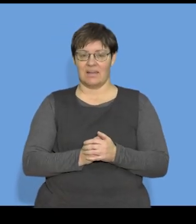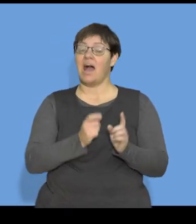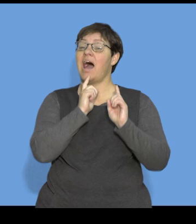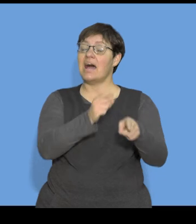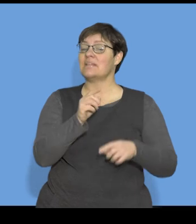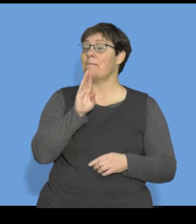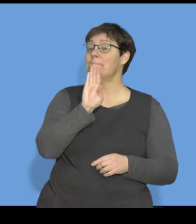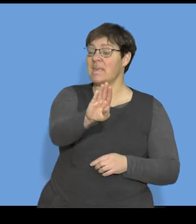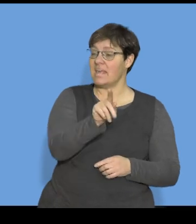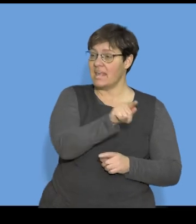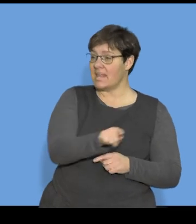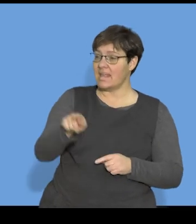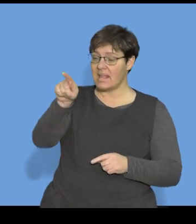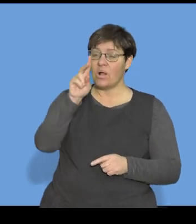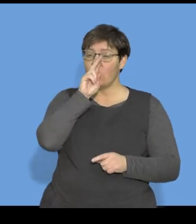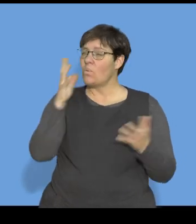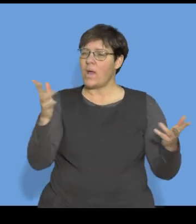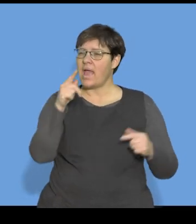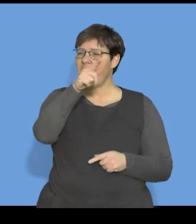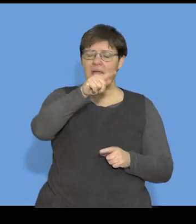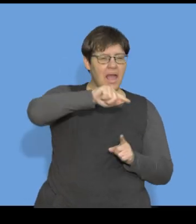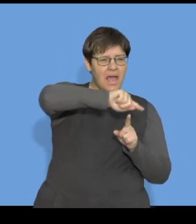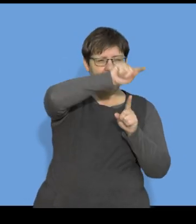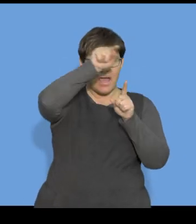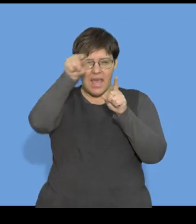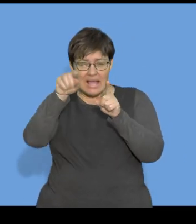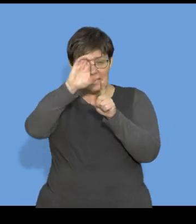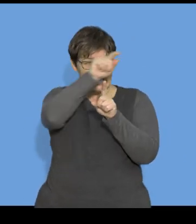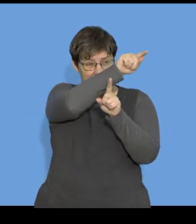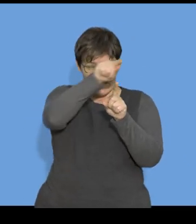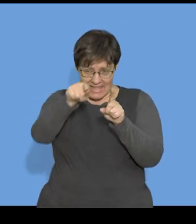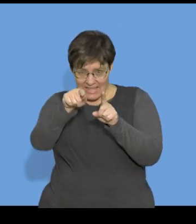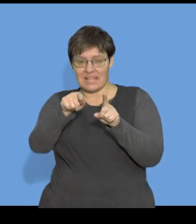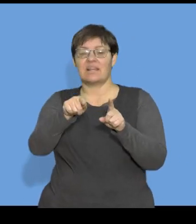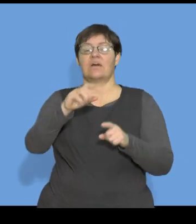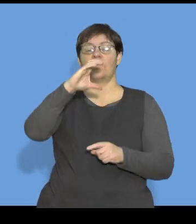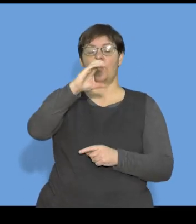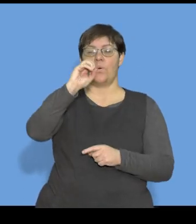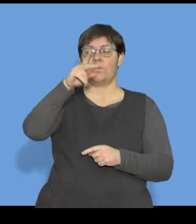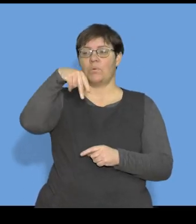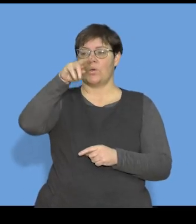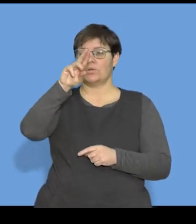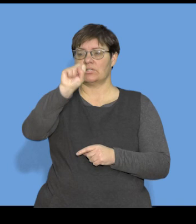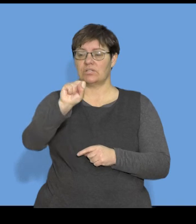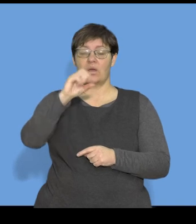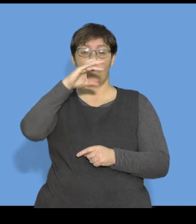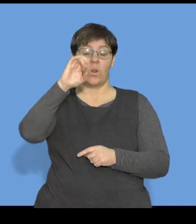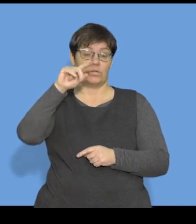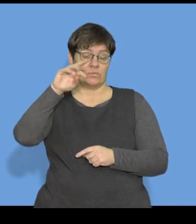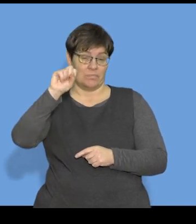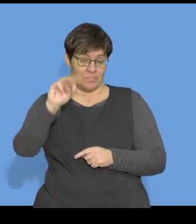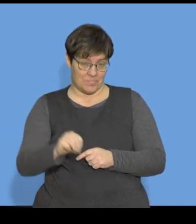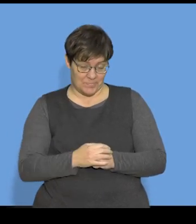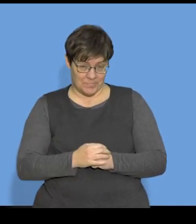answer for B, we look at B here, is the corpus callosum. Move to the next